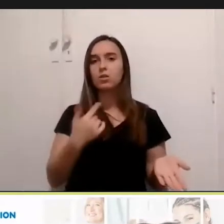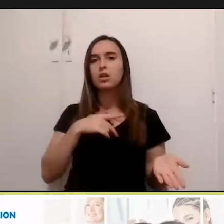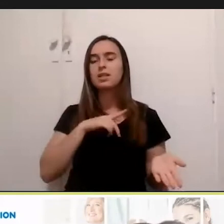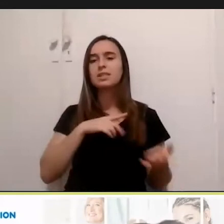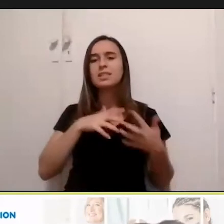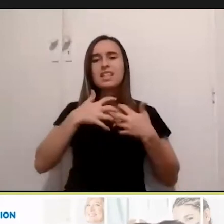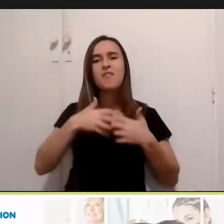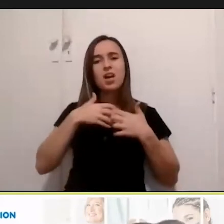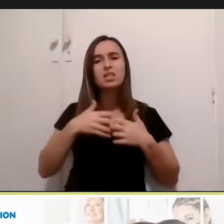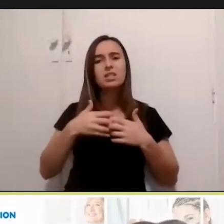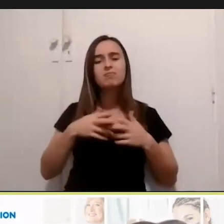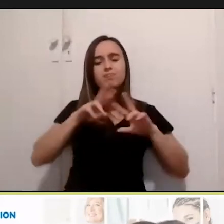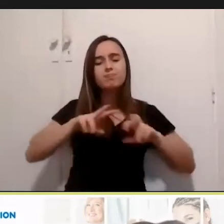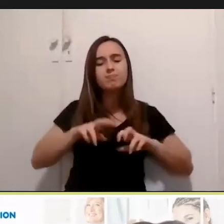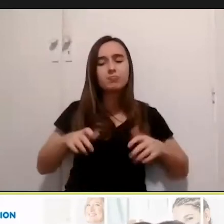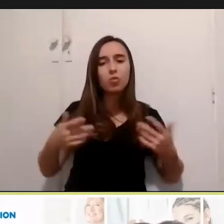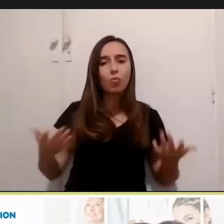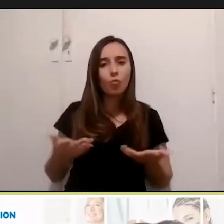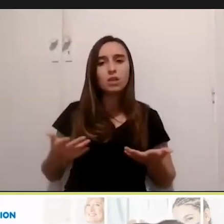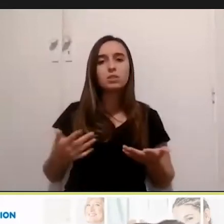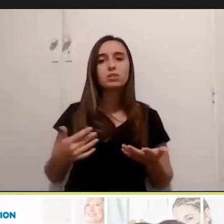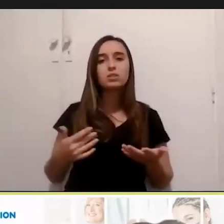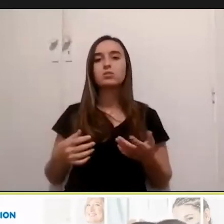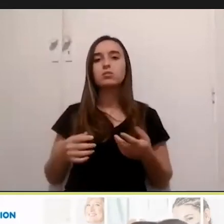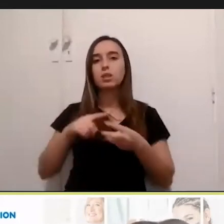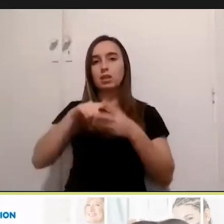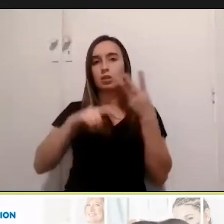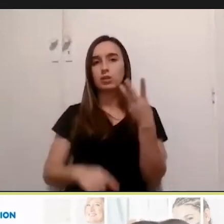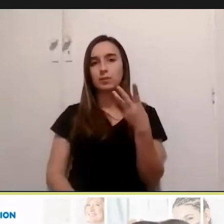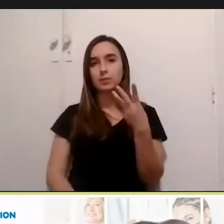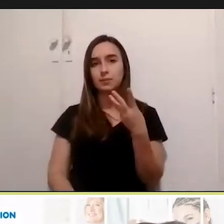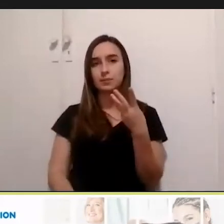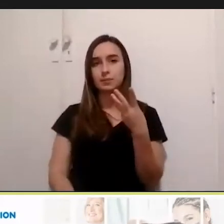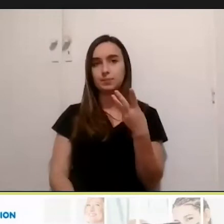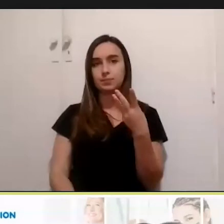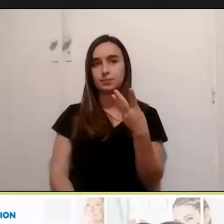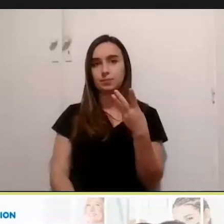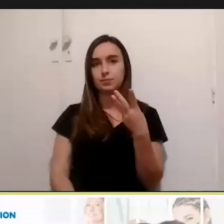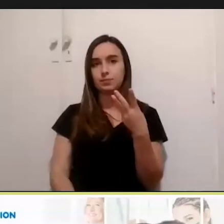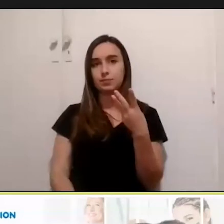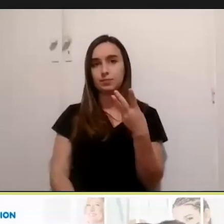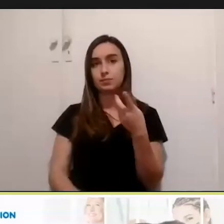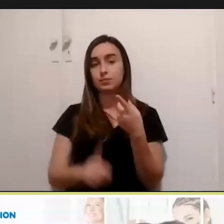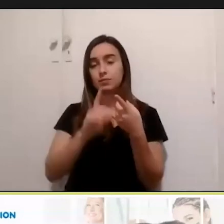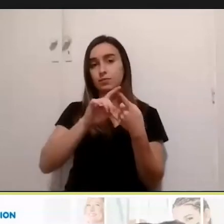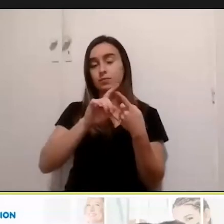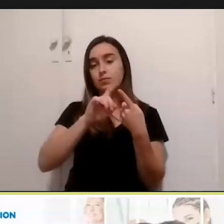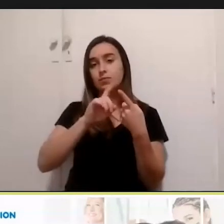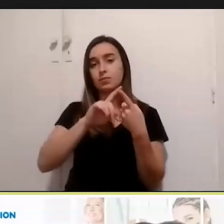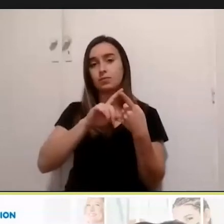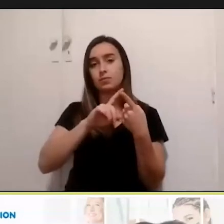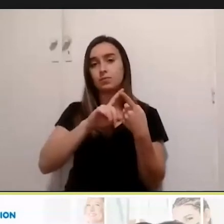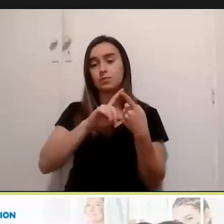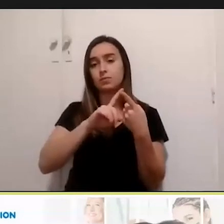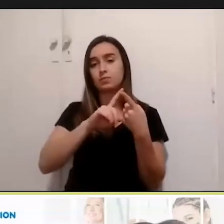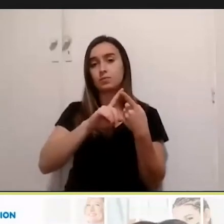3 different models of blood pressure monitors, 2 different models of